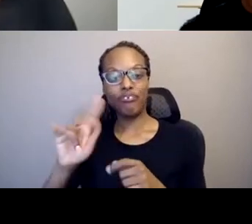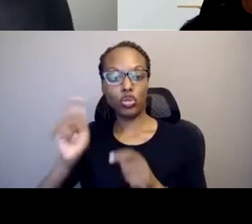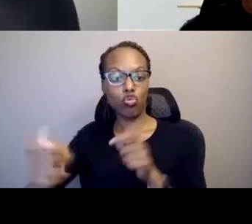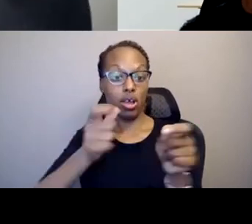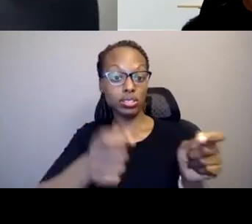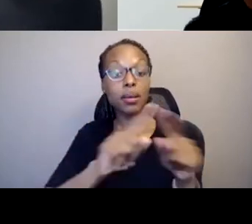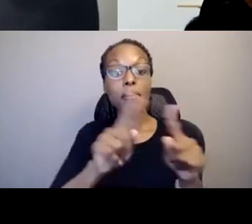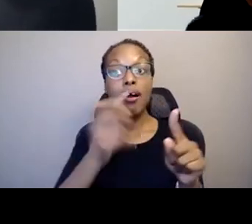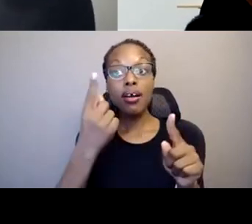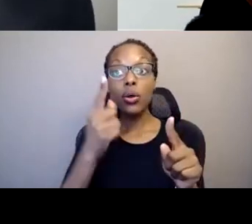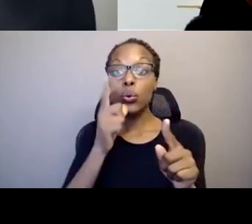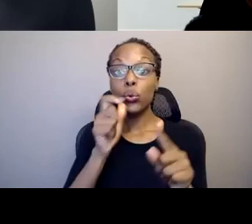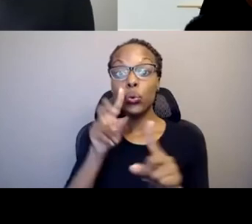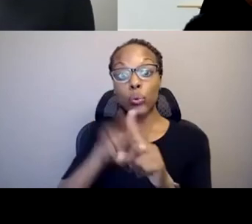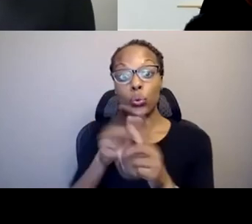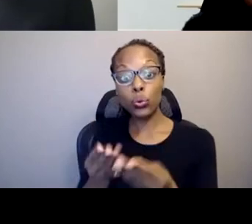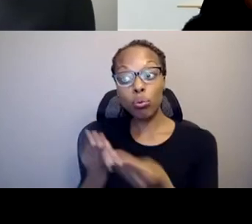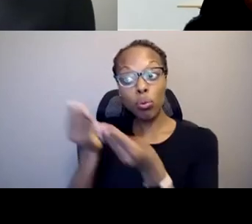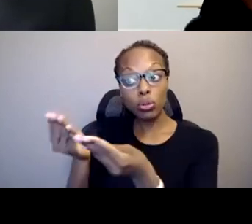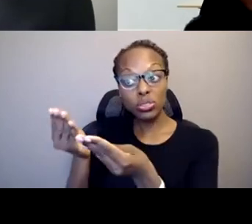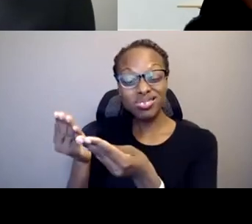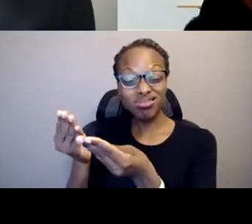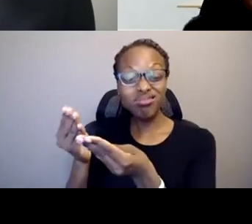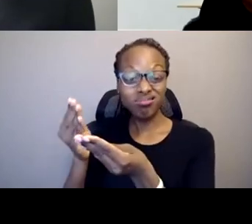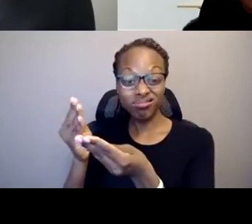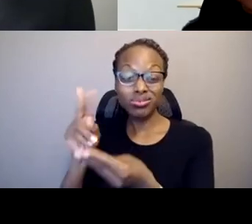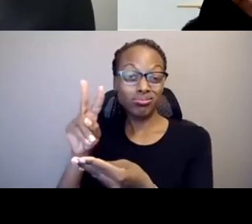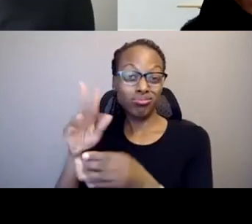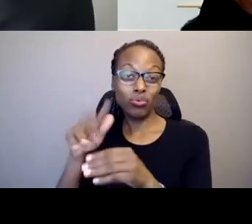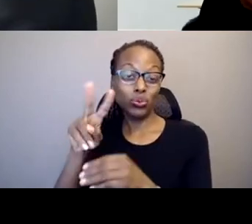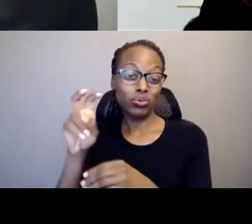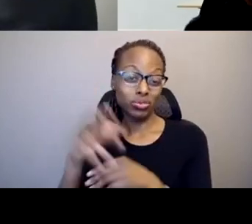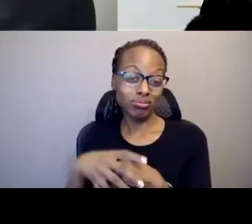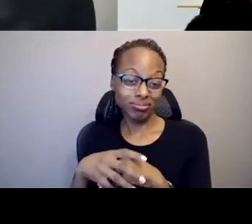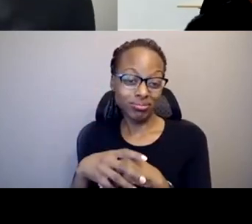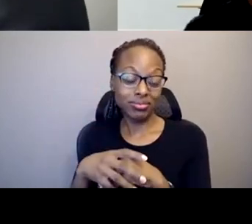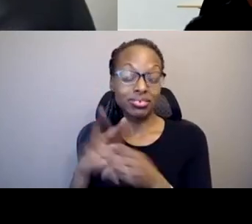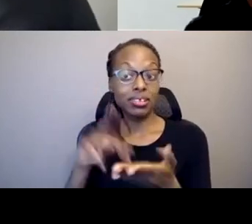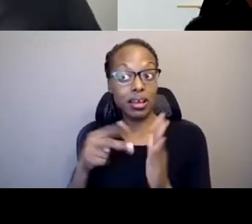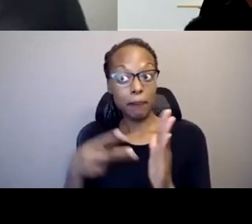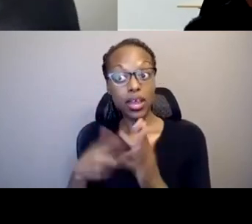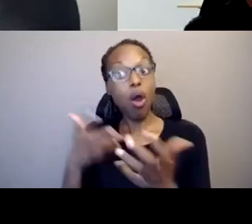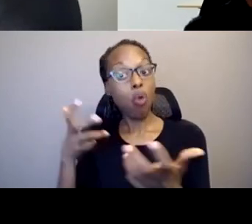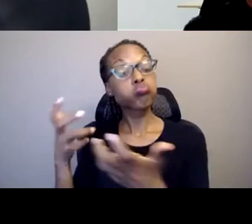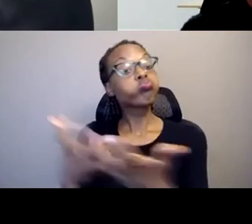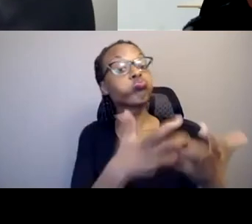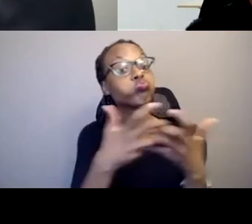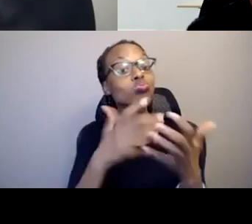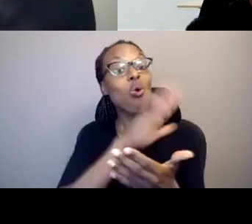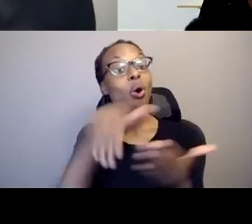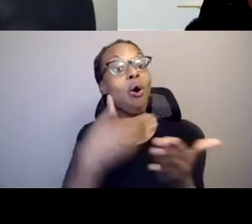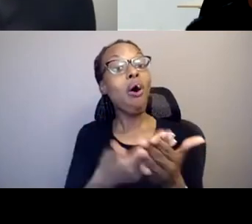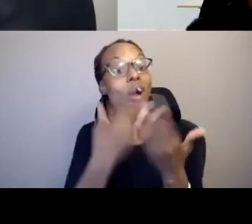200 proposals, right? So in no way did it meet the need. And I think that's something that